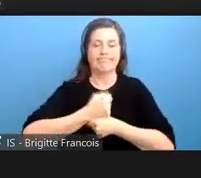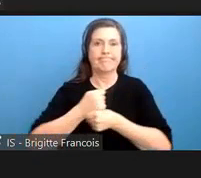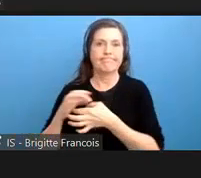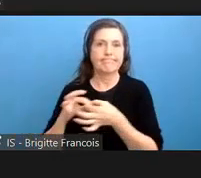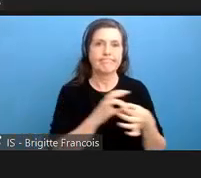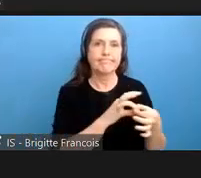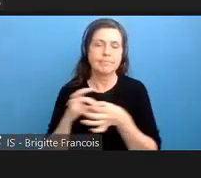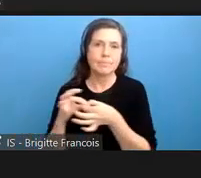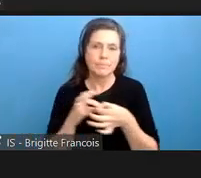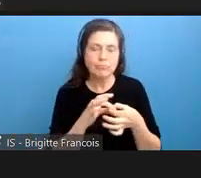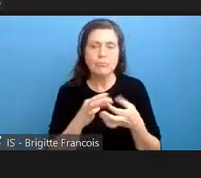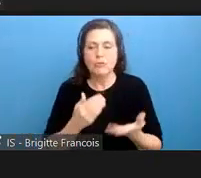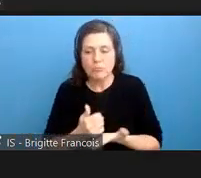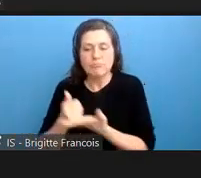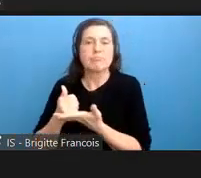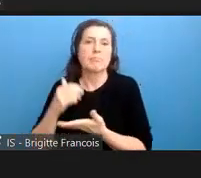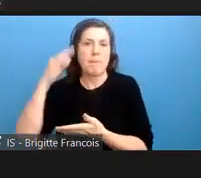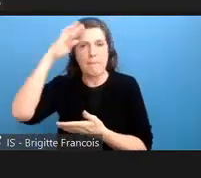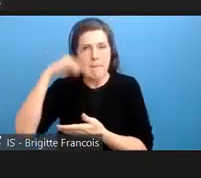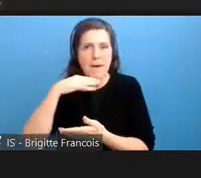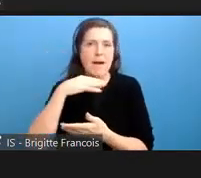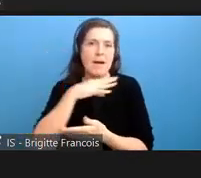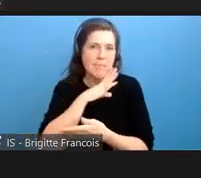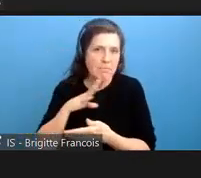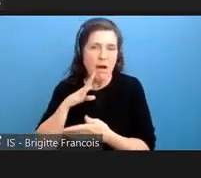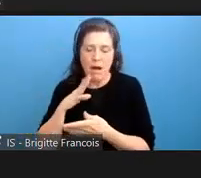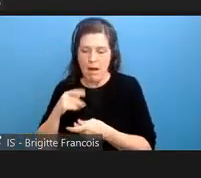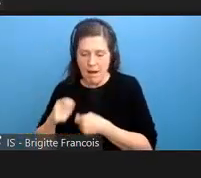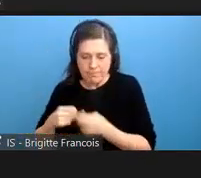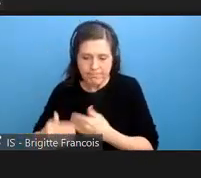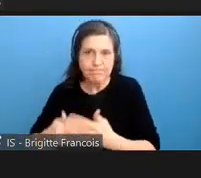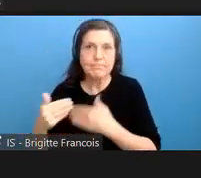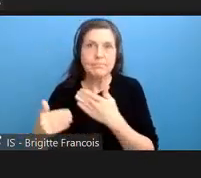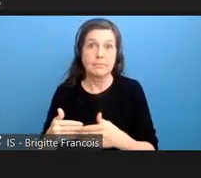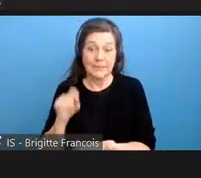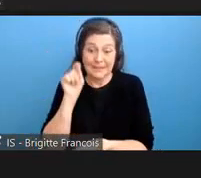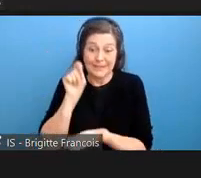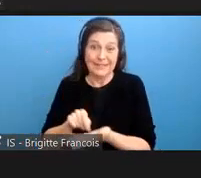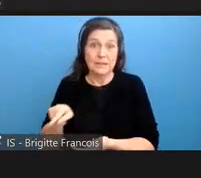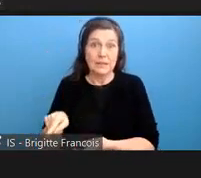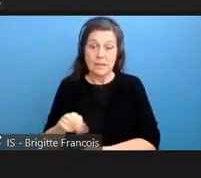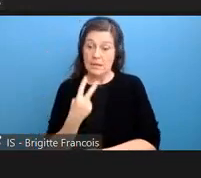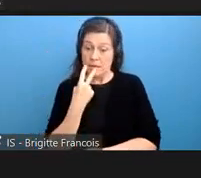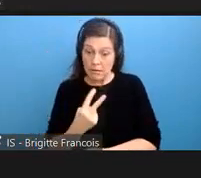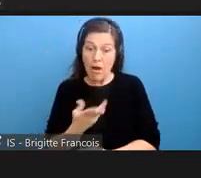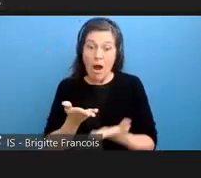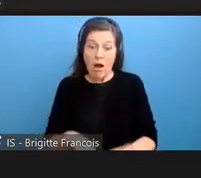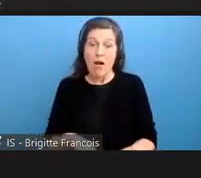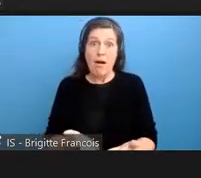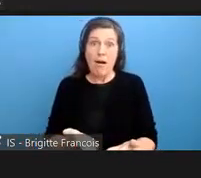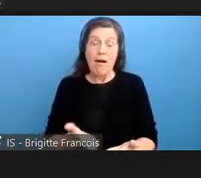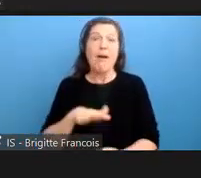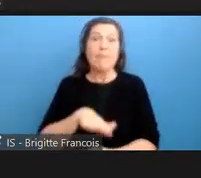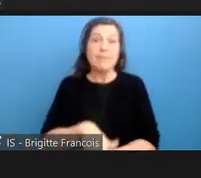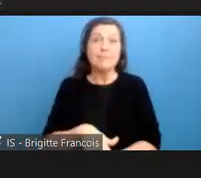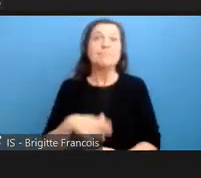many, until the moment that they recognize that they have a deaf child, many parents